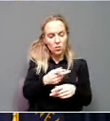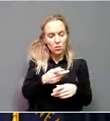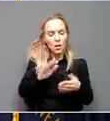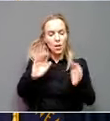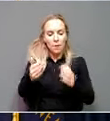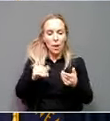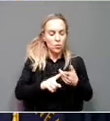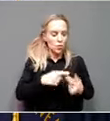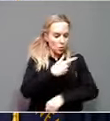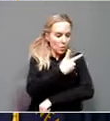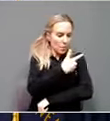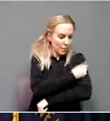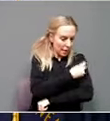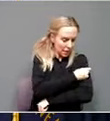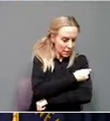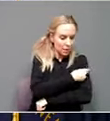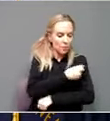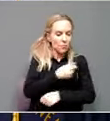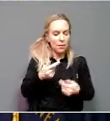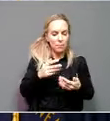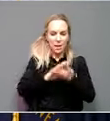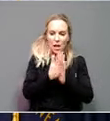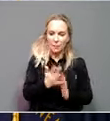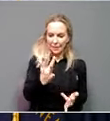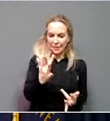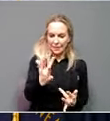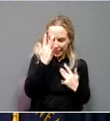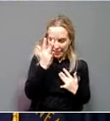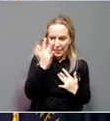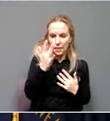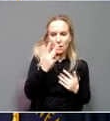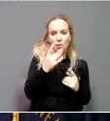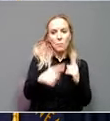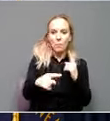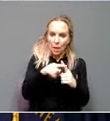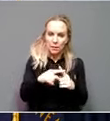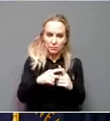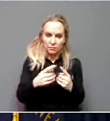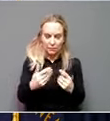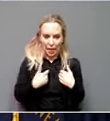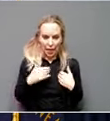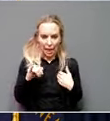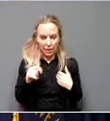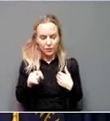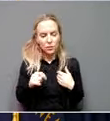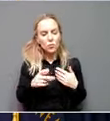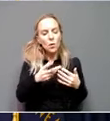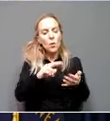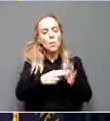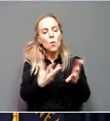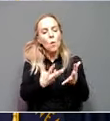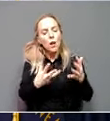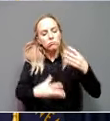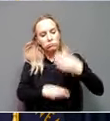only positive but sick, that's when it really makes sense that it would be people with underlying conditions or who are older